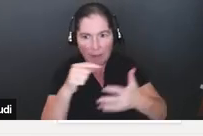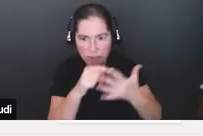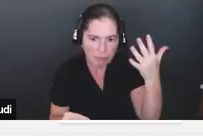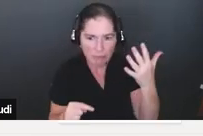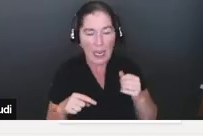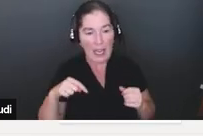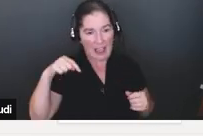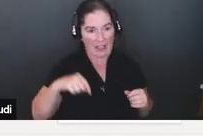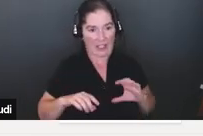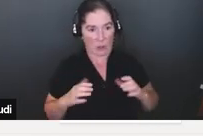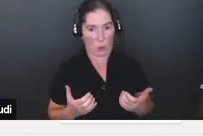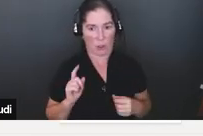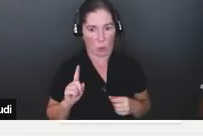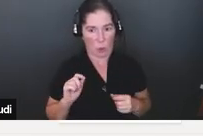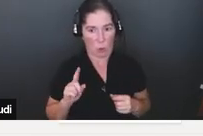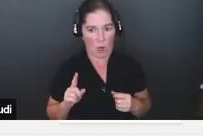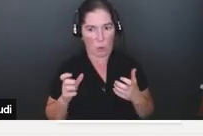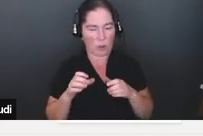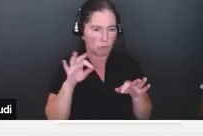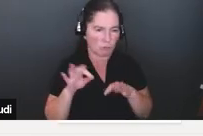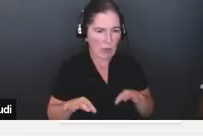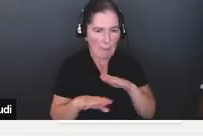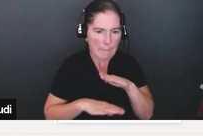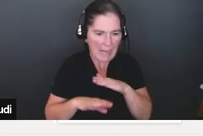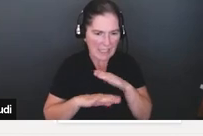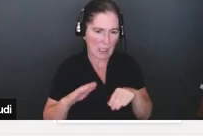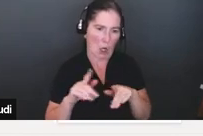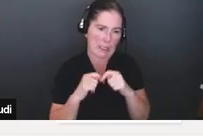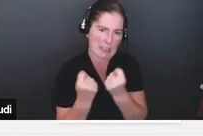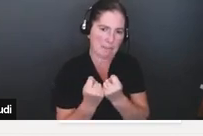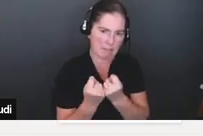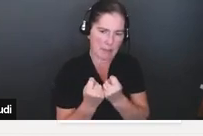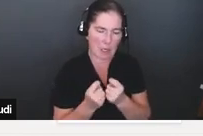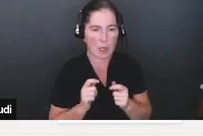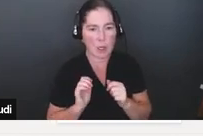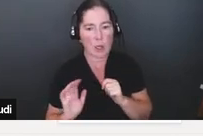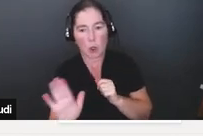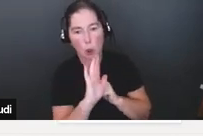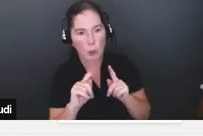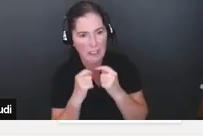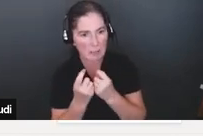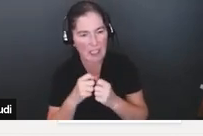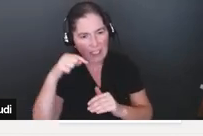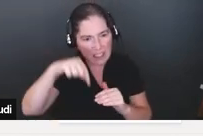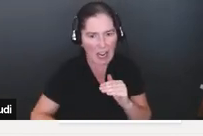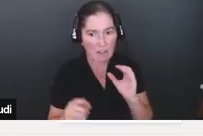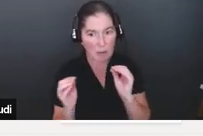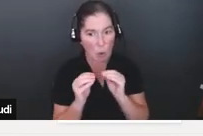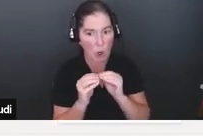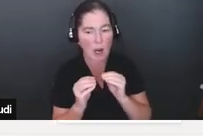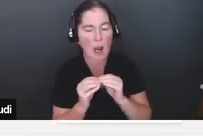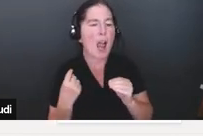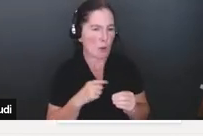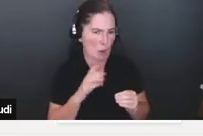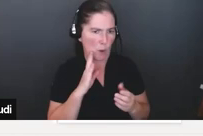a 101 course where we want to get to the basics of teams. There are a lot of other things that you and your group or your teams can dive into, and we will be providing other